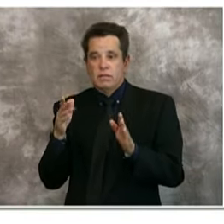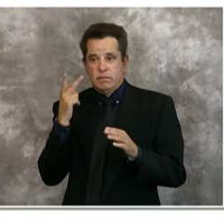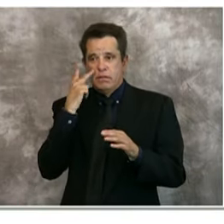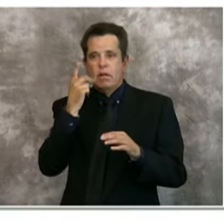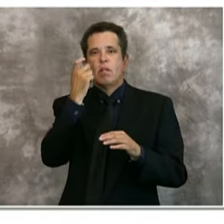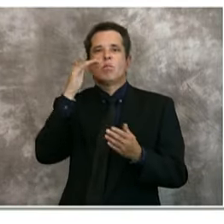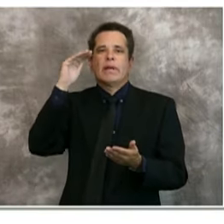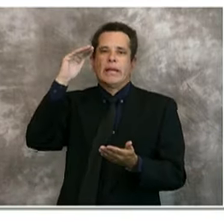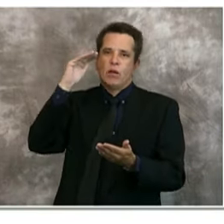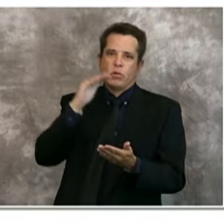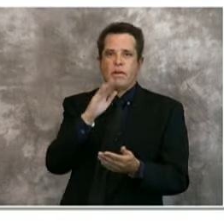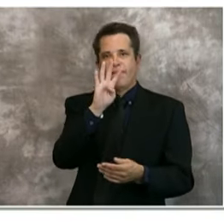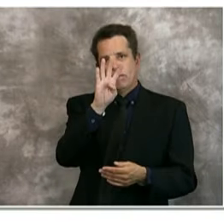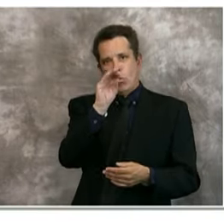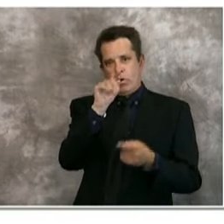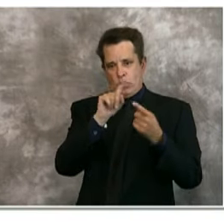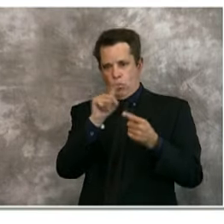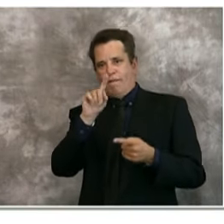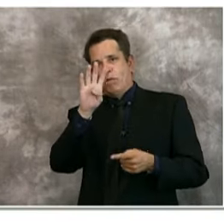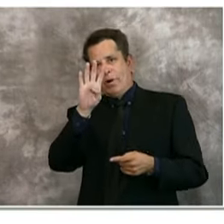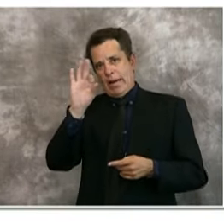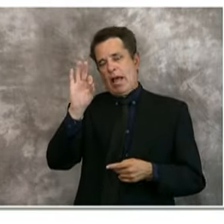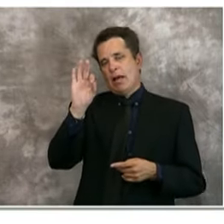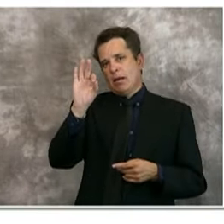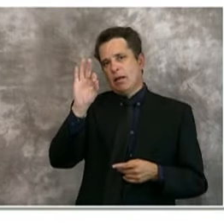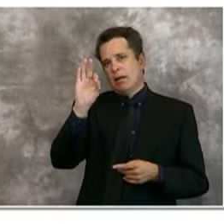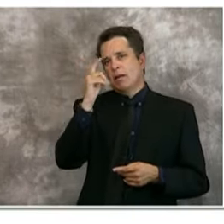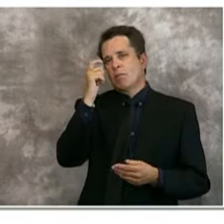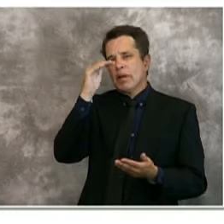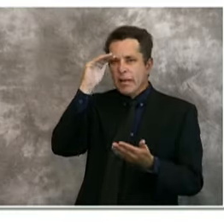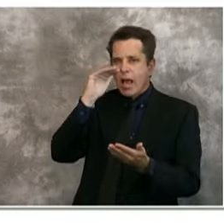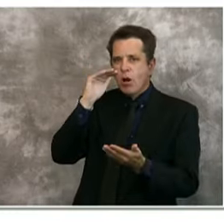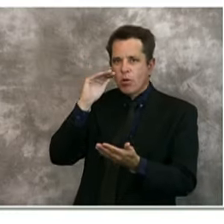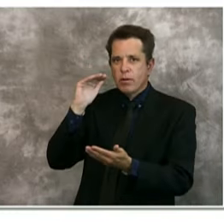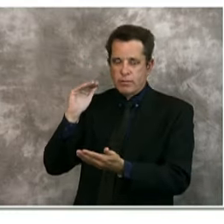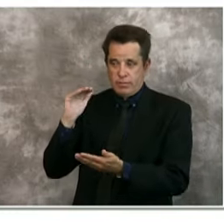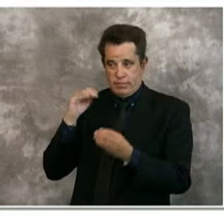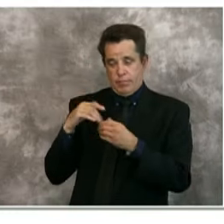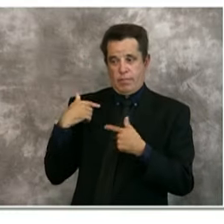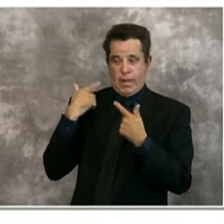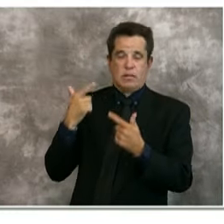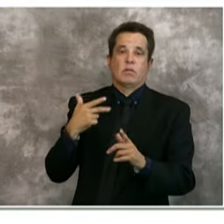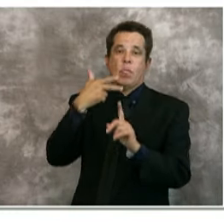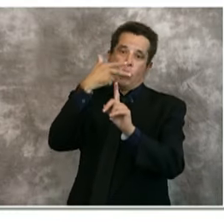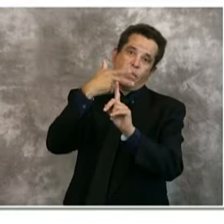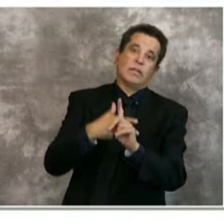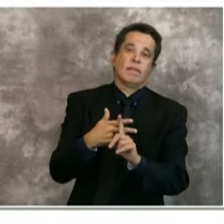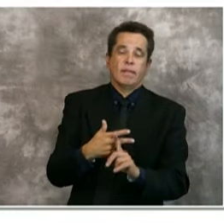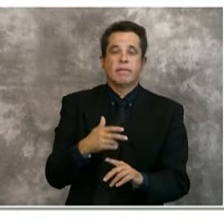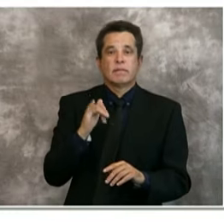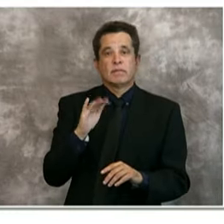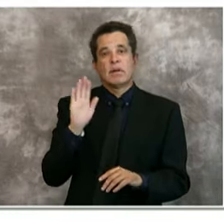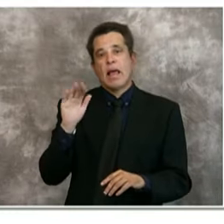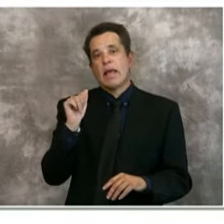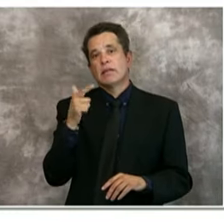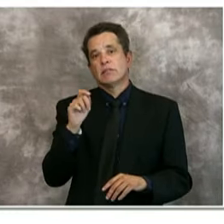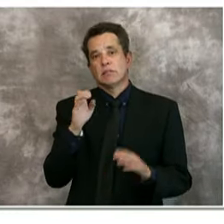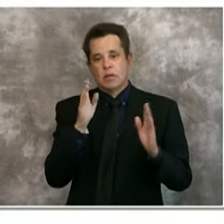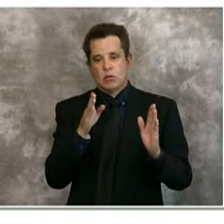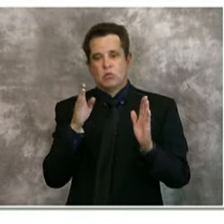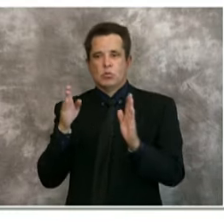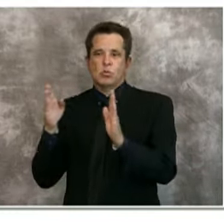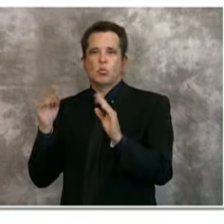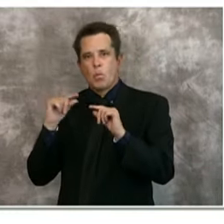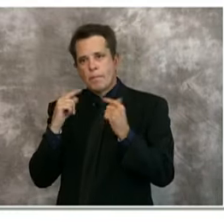precipitous decrease in the 40 to 49 age group over the past 3 months. Going to the